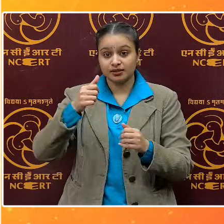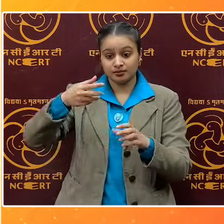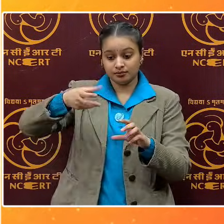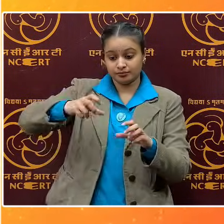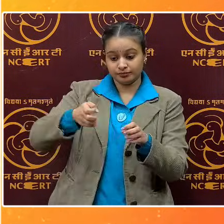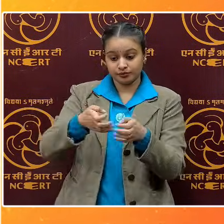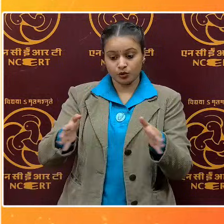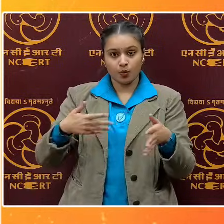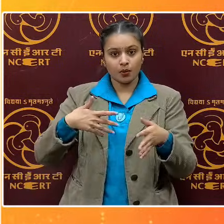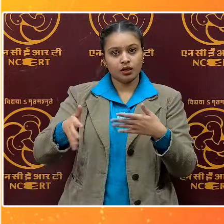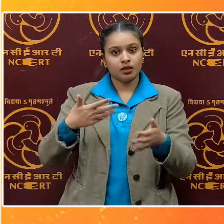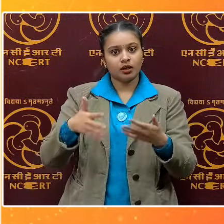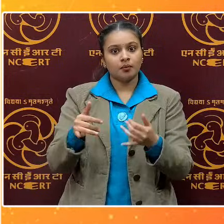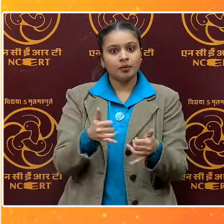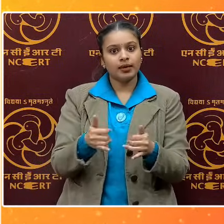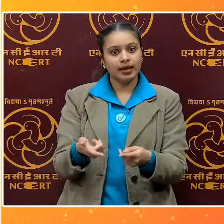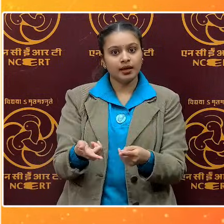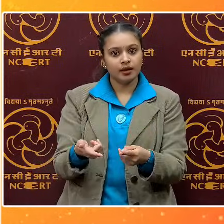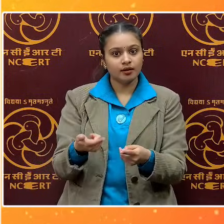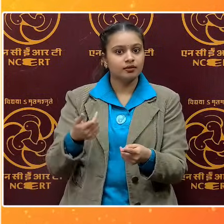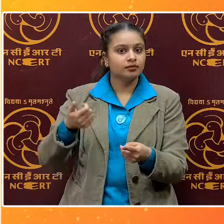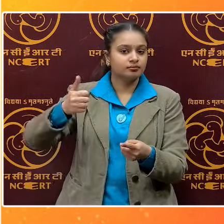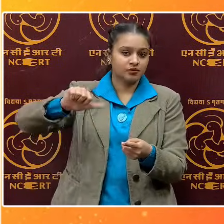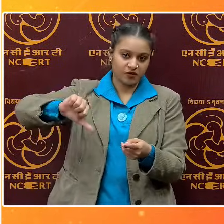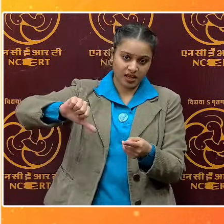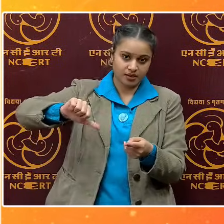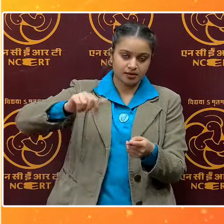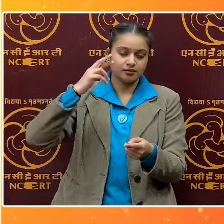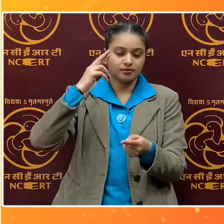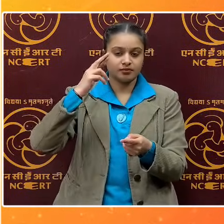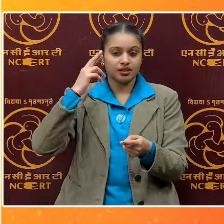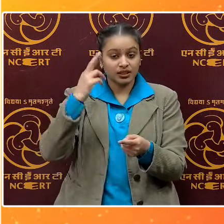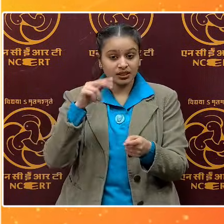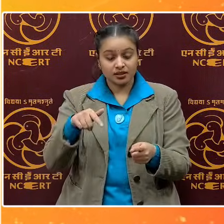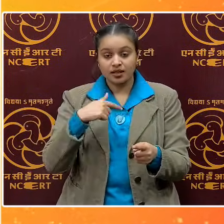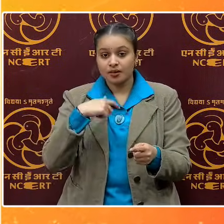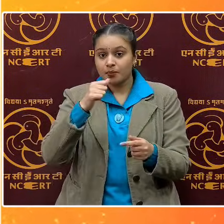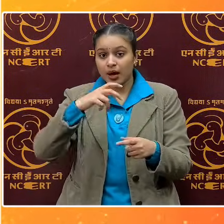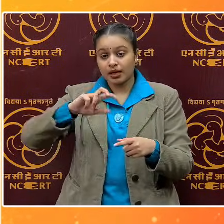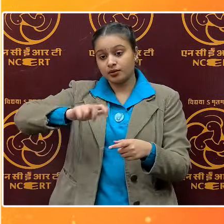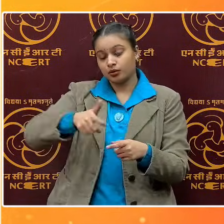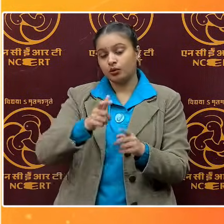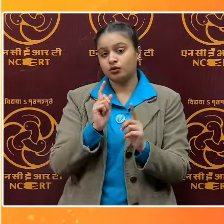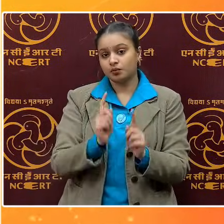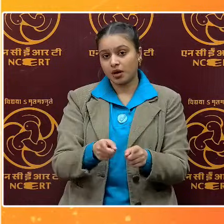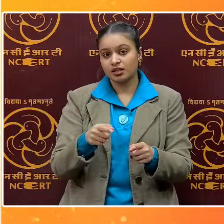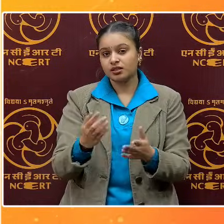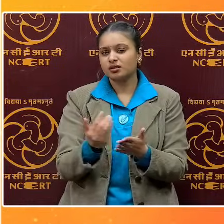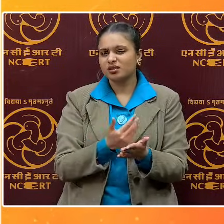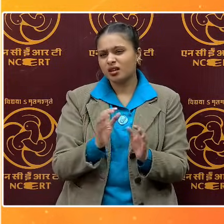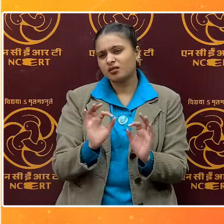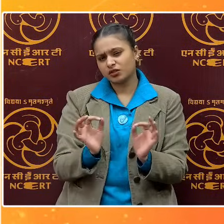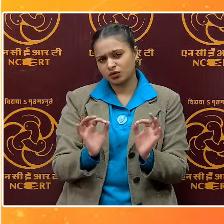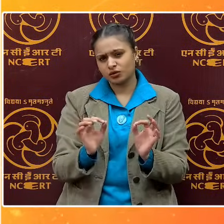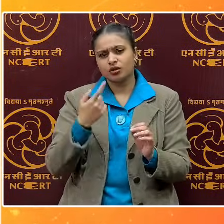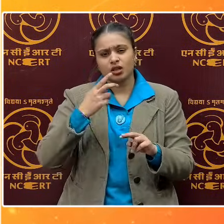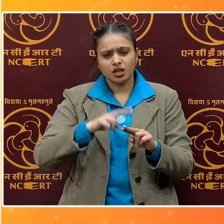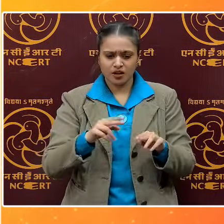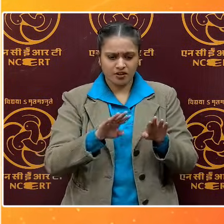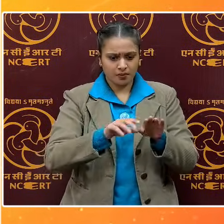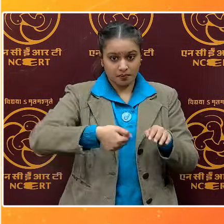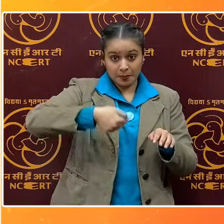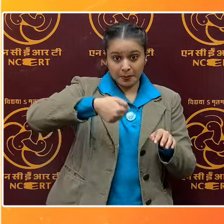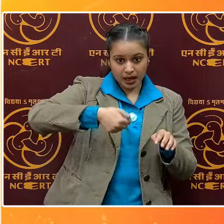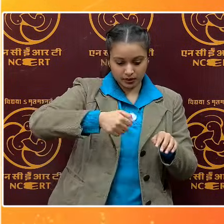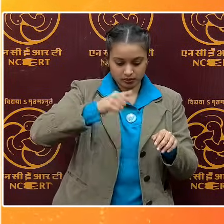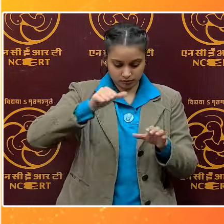playing. Waste. Waste. Waste. Yes, we should not play with running Yeah. water. It's Okay, waste. we can play with the water in the bucket if